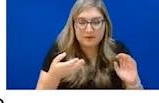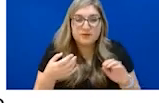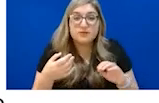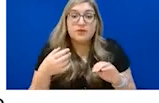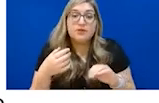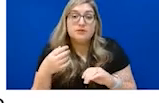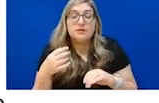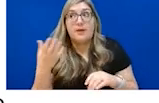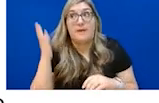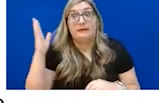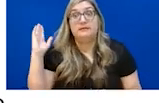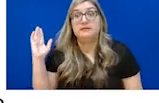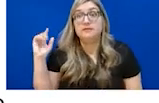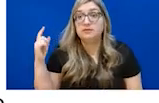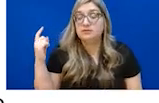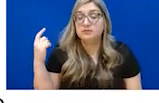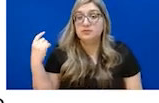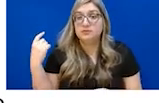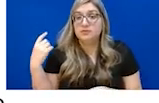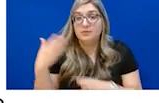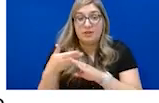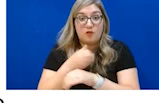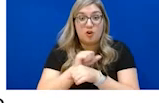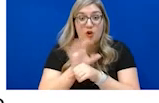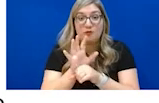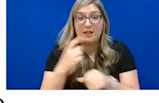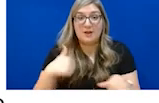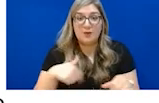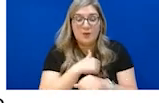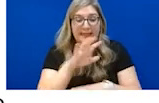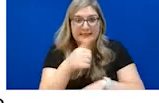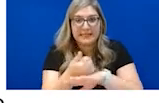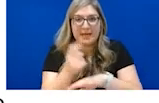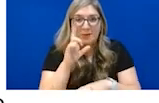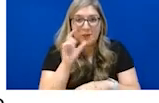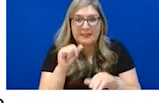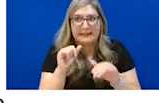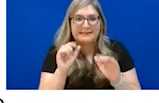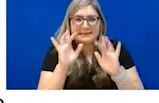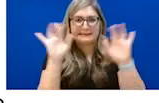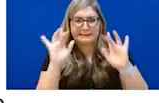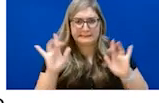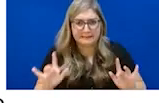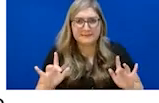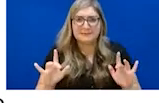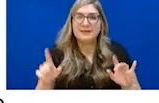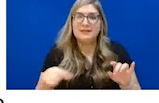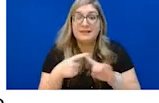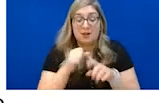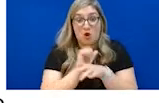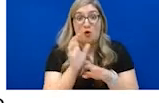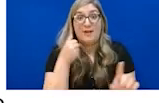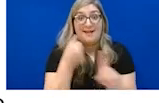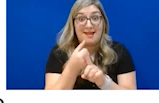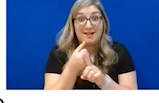look like. And then when COVID changed everything, we spent like 72 hours straight getting it all